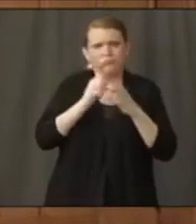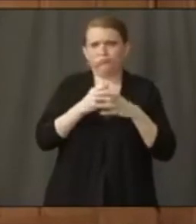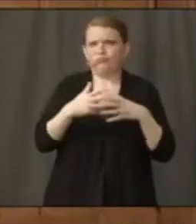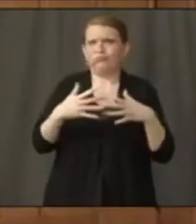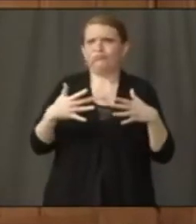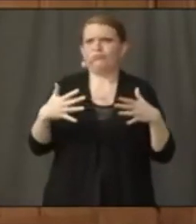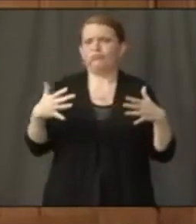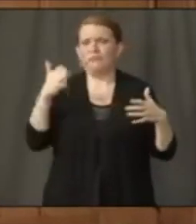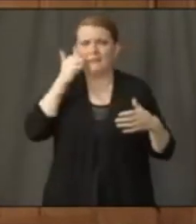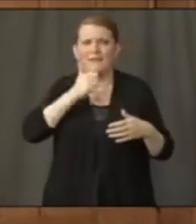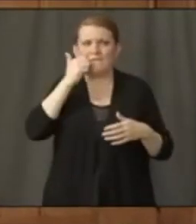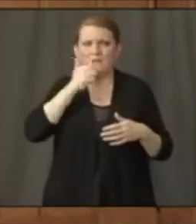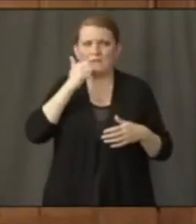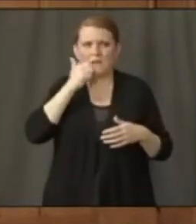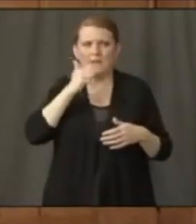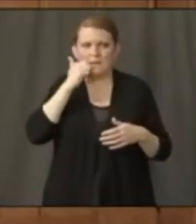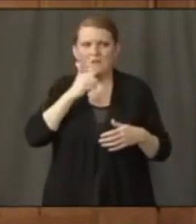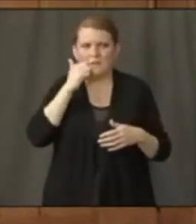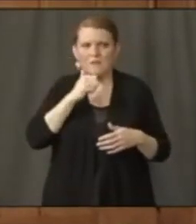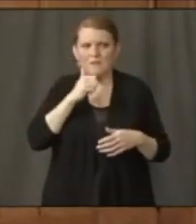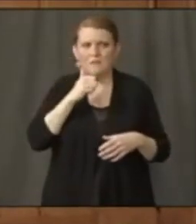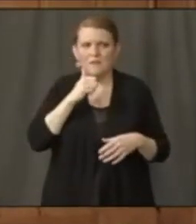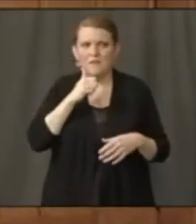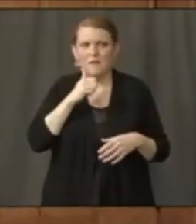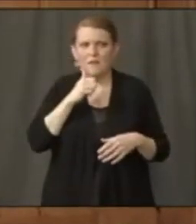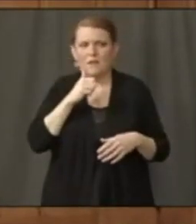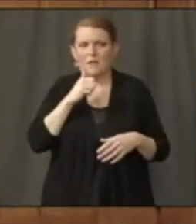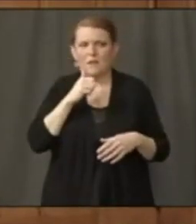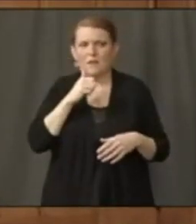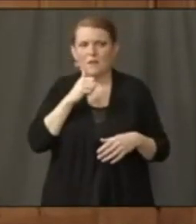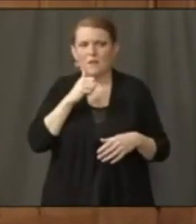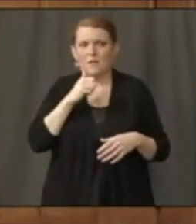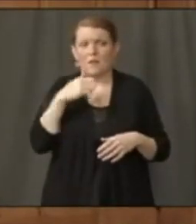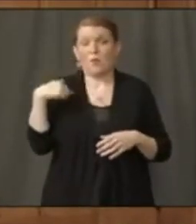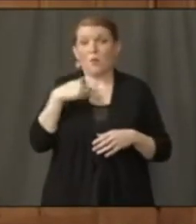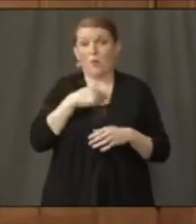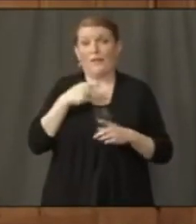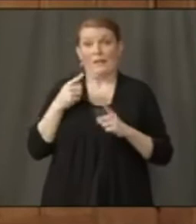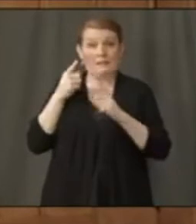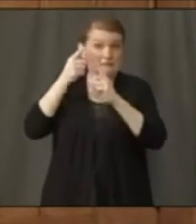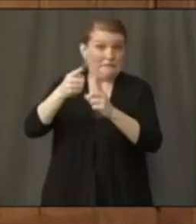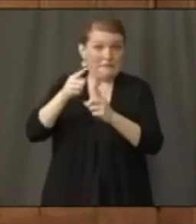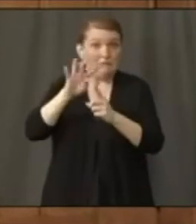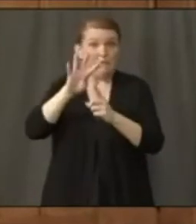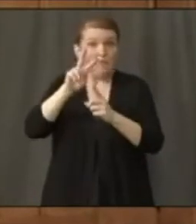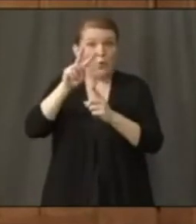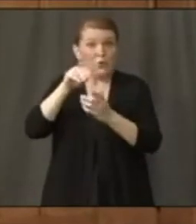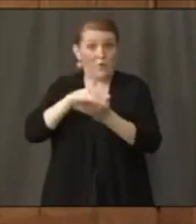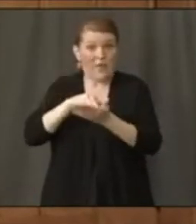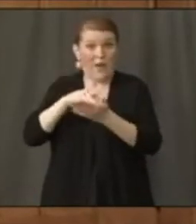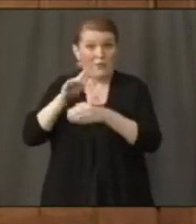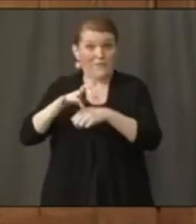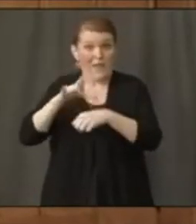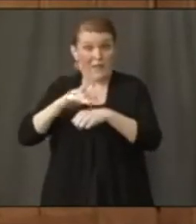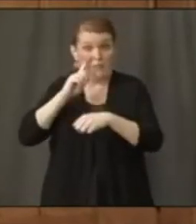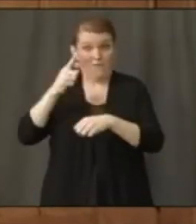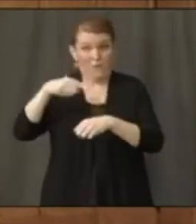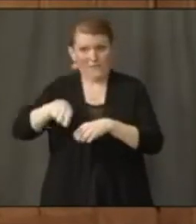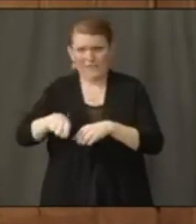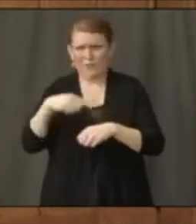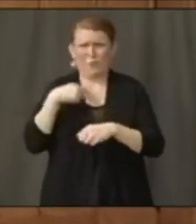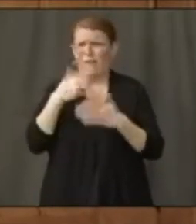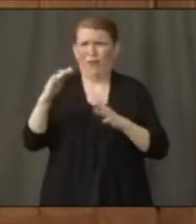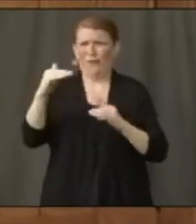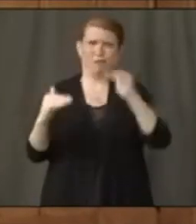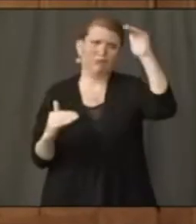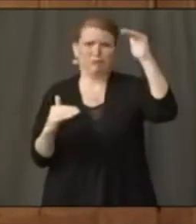the 42,000 target for next week, and we're working on building additional capacity to look forward into June and a